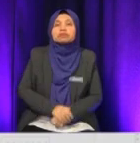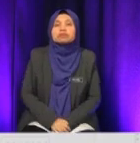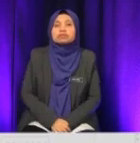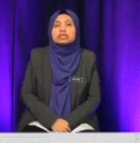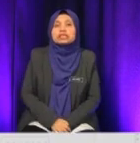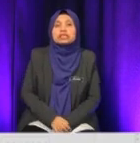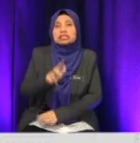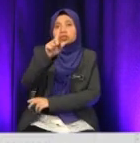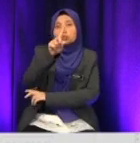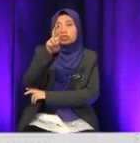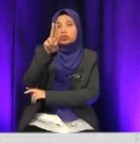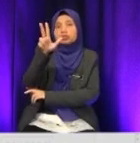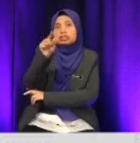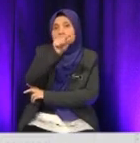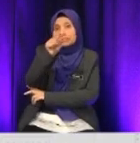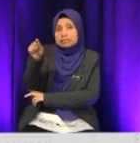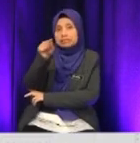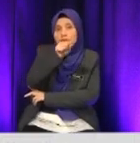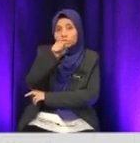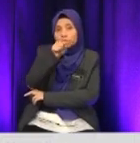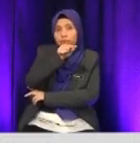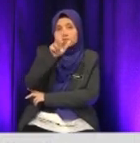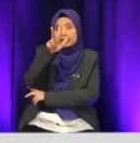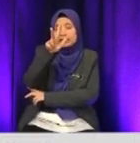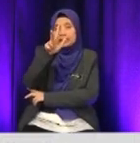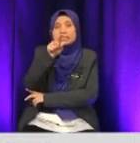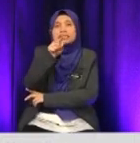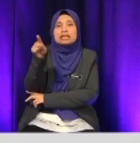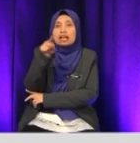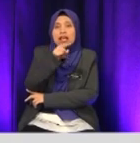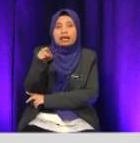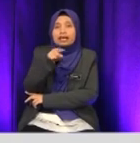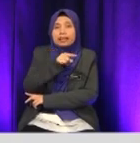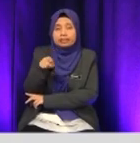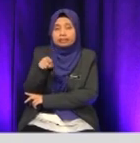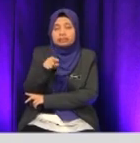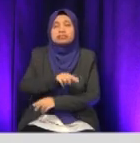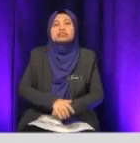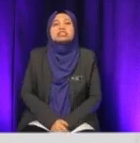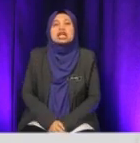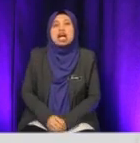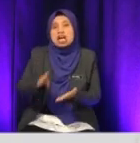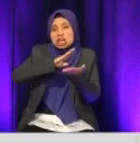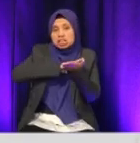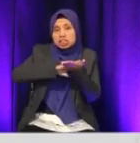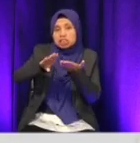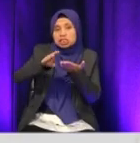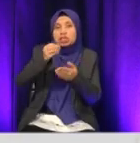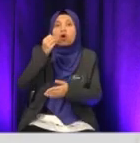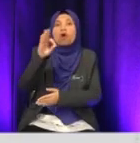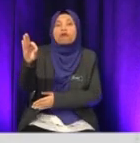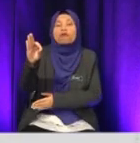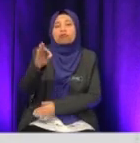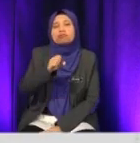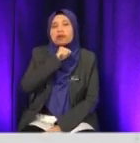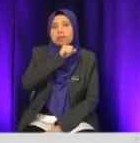line, they needed some help keeping the area clear of rubbish. Okay, so just now, the